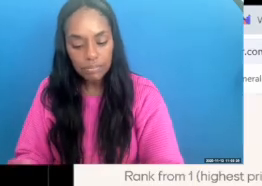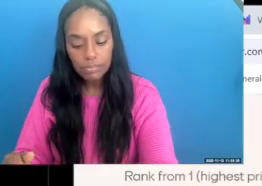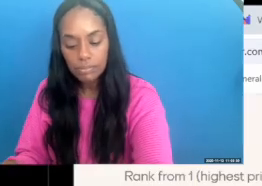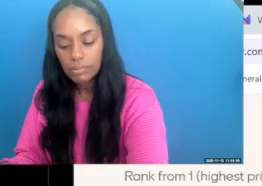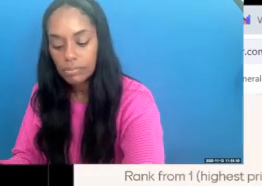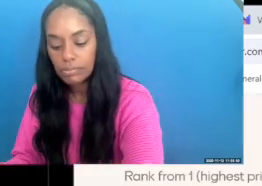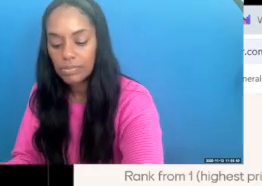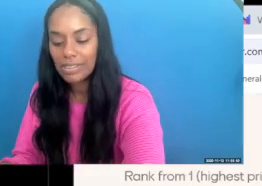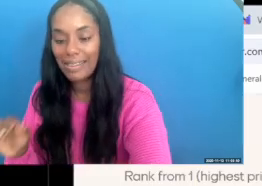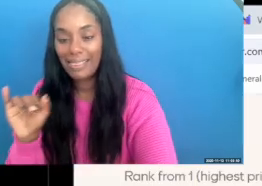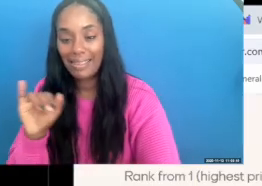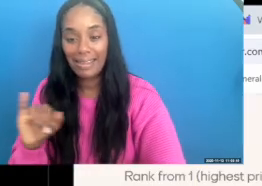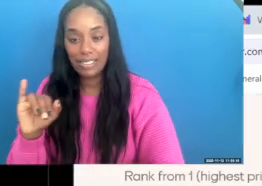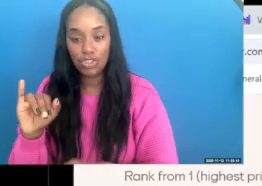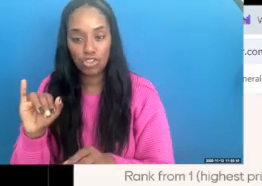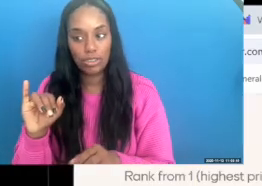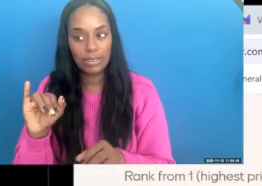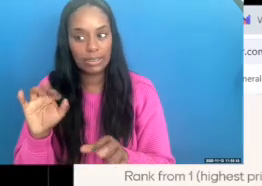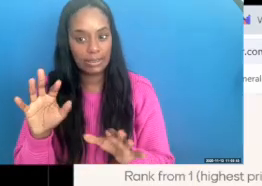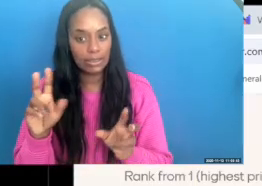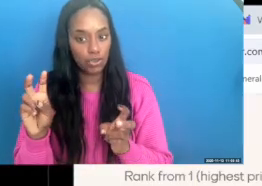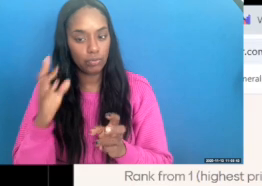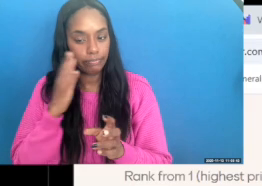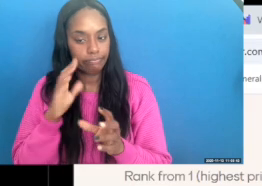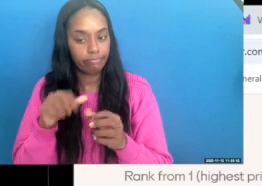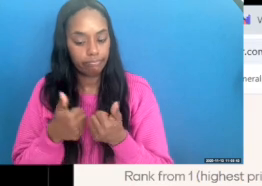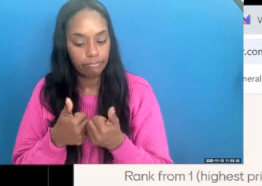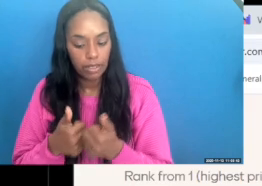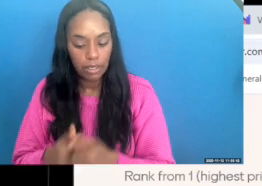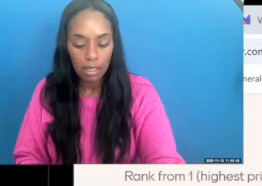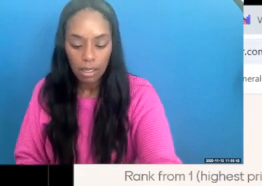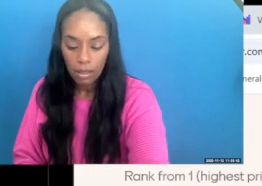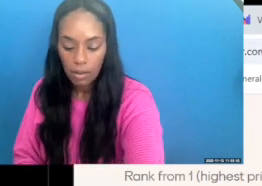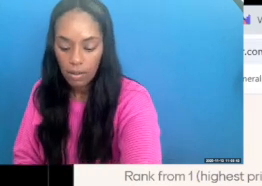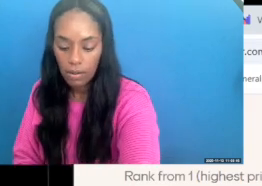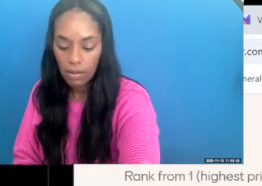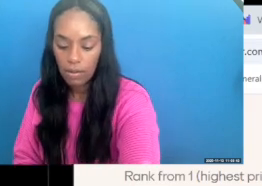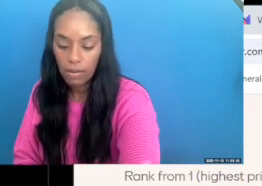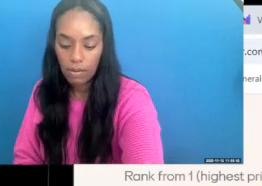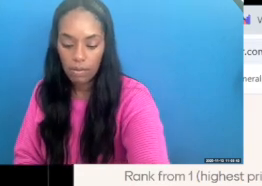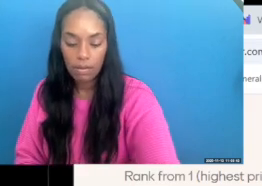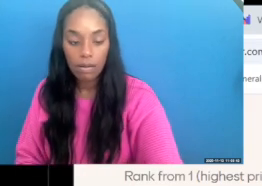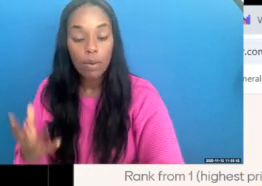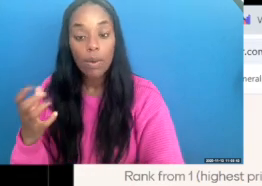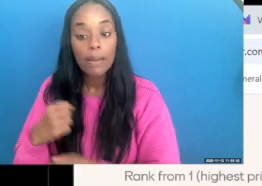I wanted to emphasize that I know the insurance issue is a really challenging one, and I